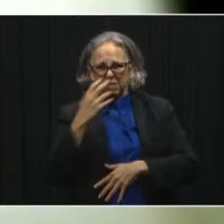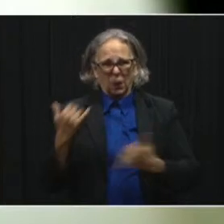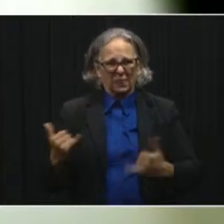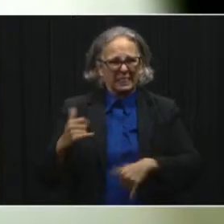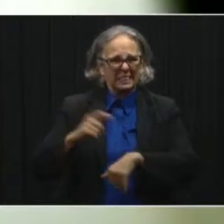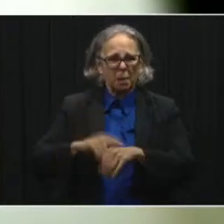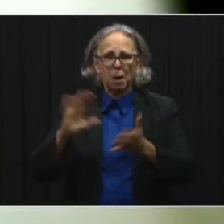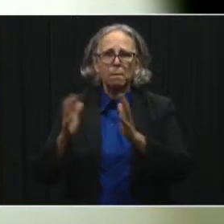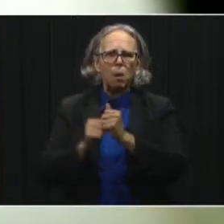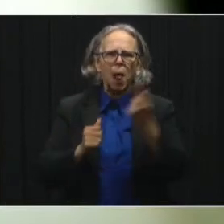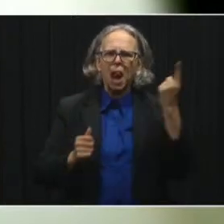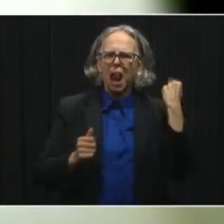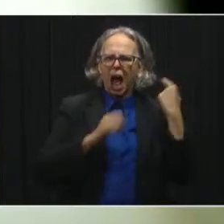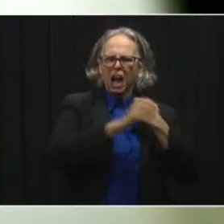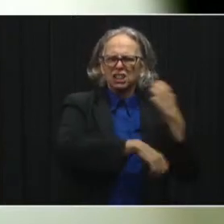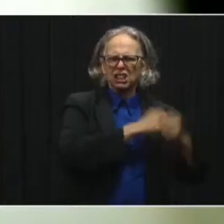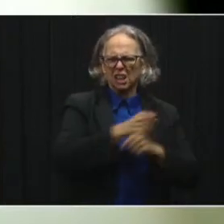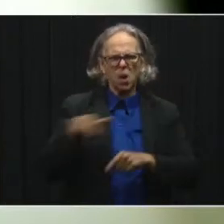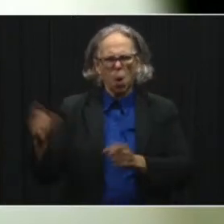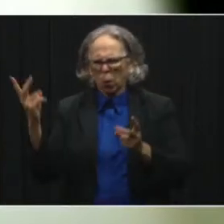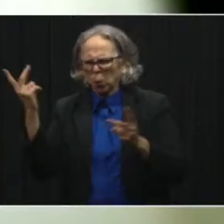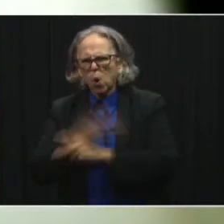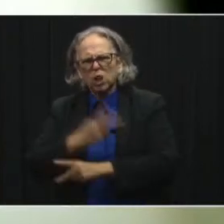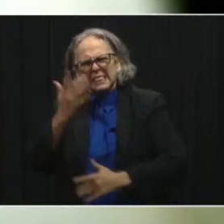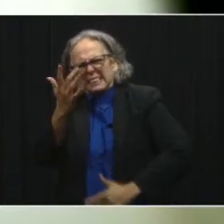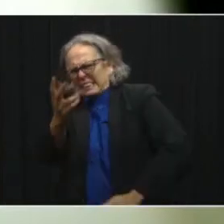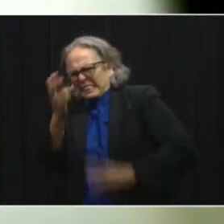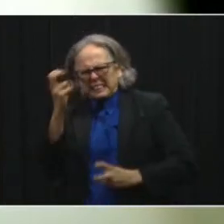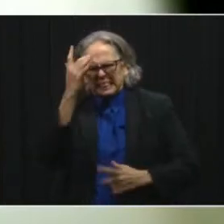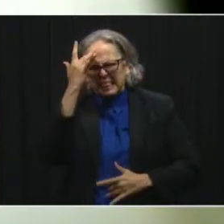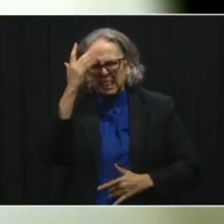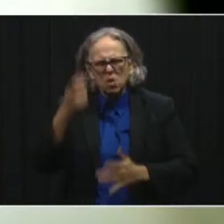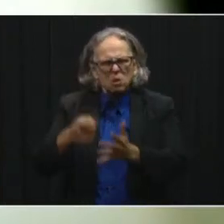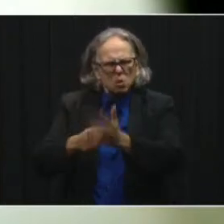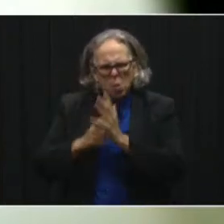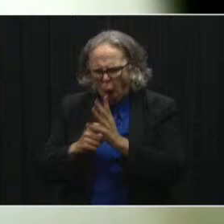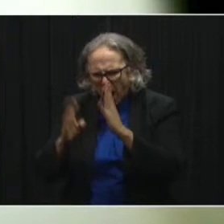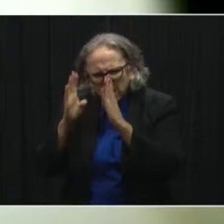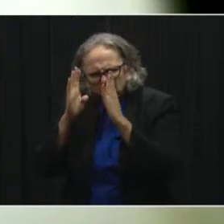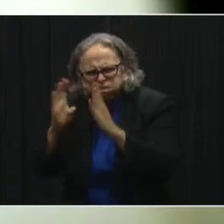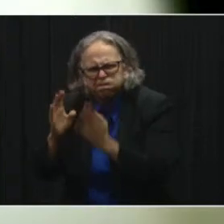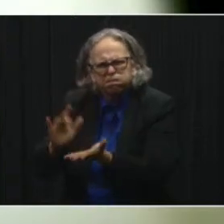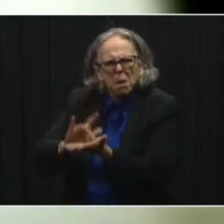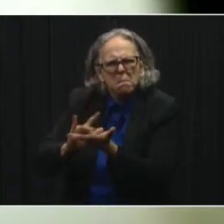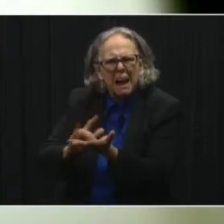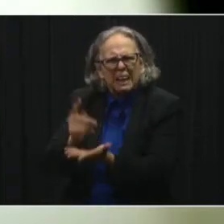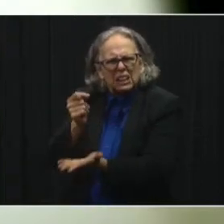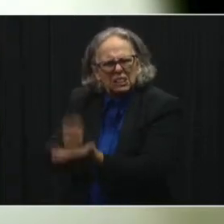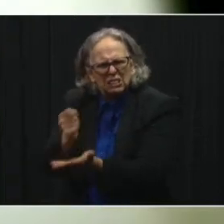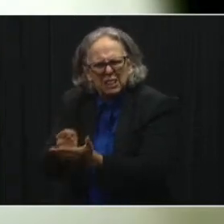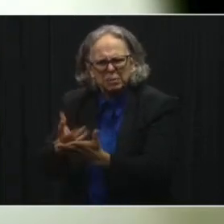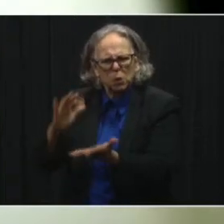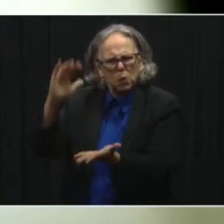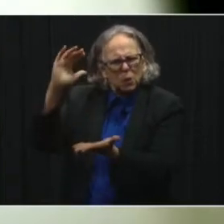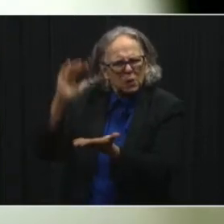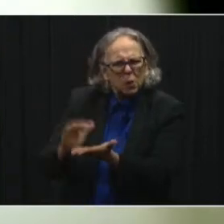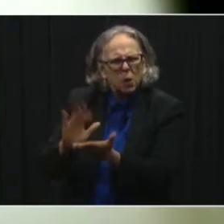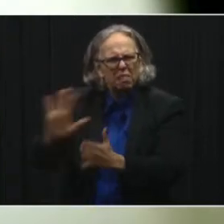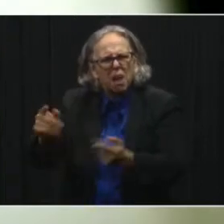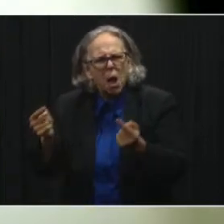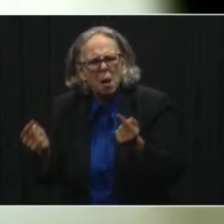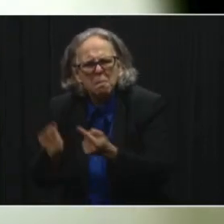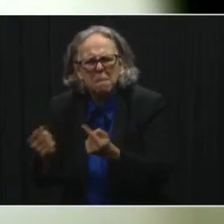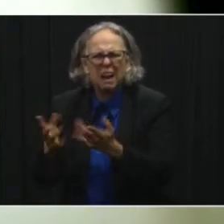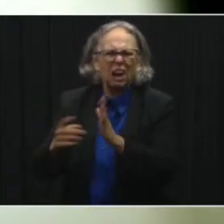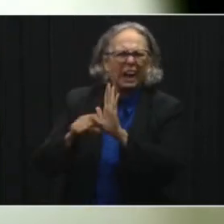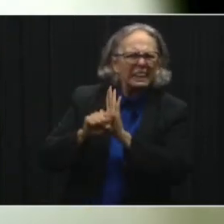require medications to keep them comfortable and be able to get air into their lungs, keep them pain-free. Their breathing may be